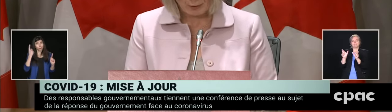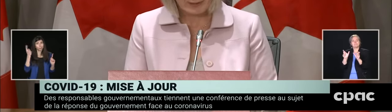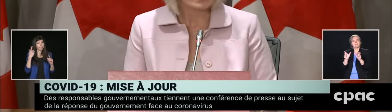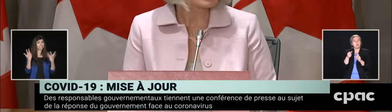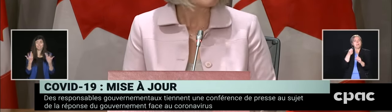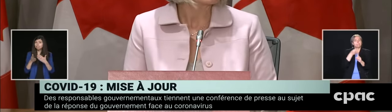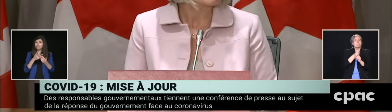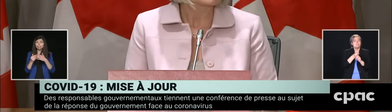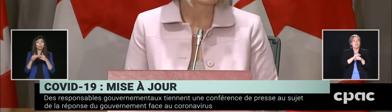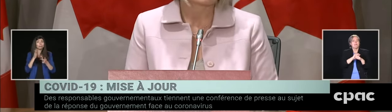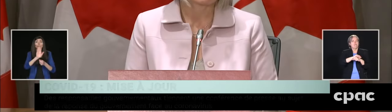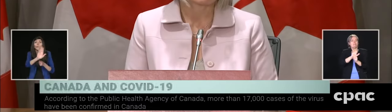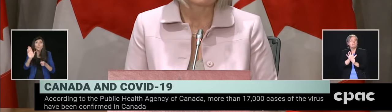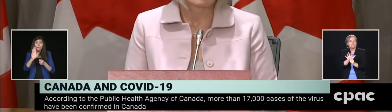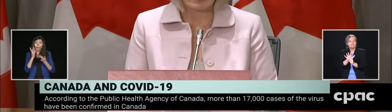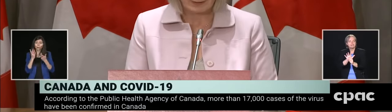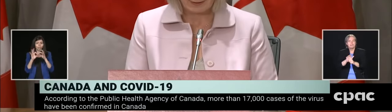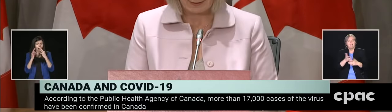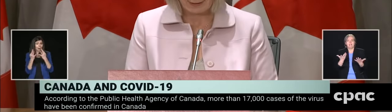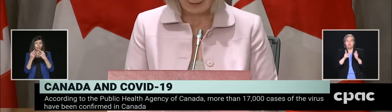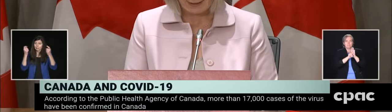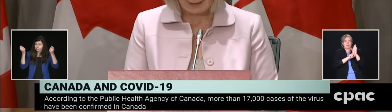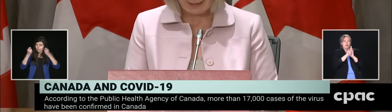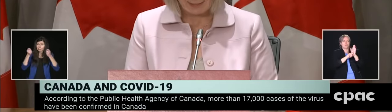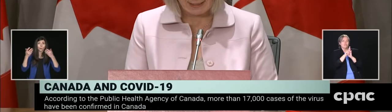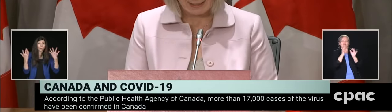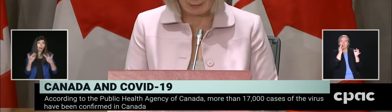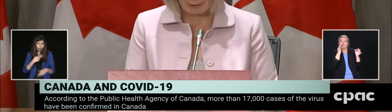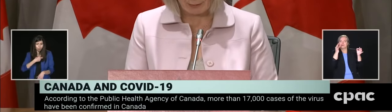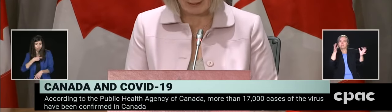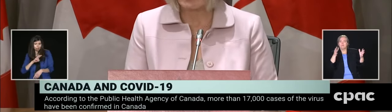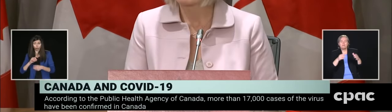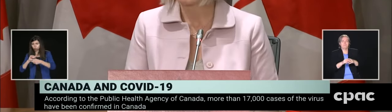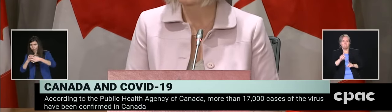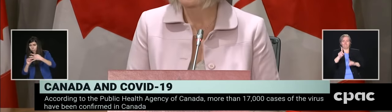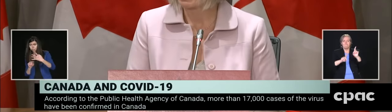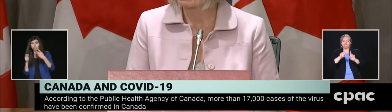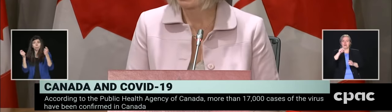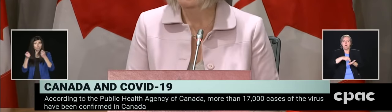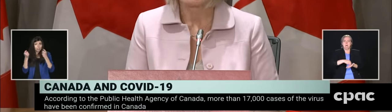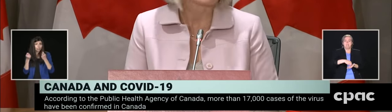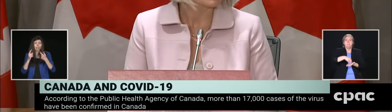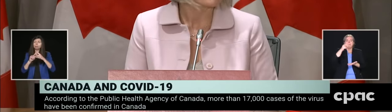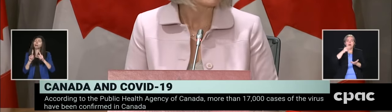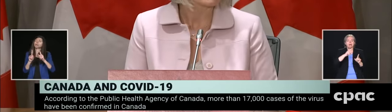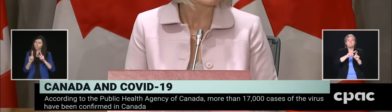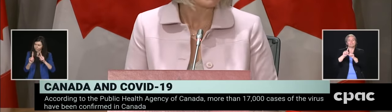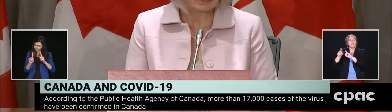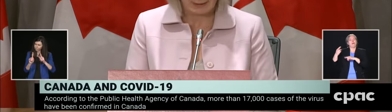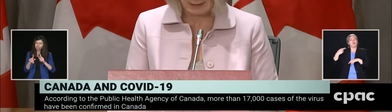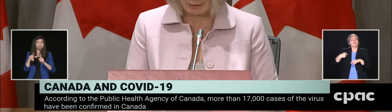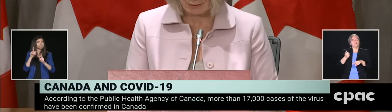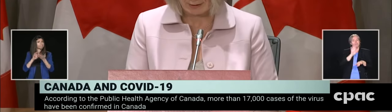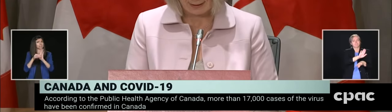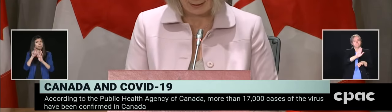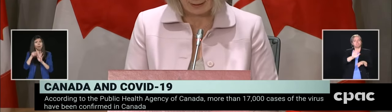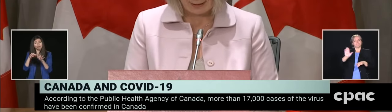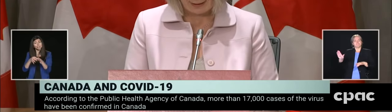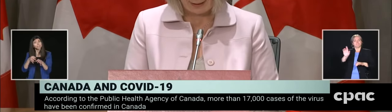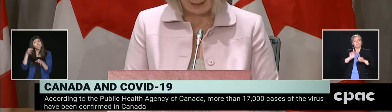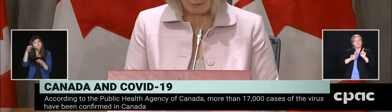it's important to keep avoid gathering with others. This means that we're going to have to postpone our barbecues and our family